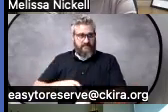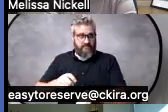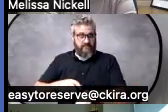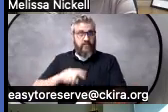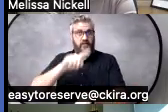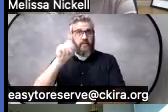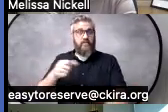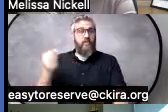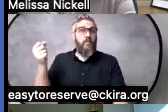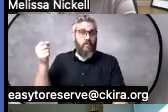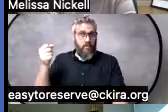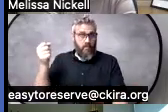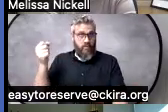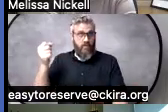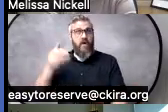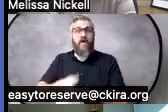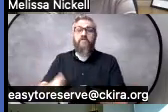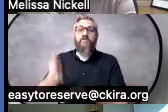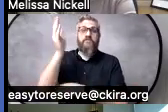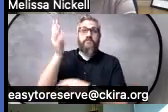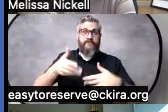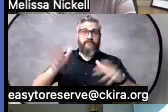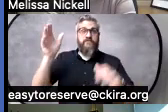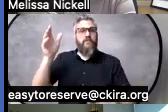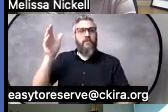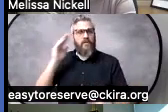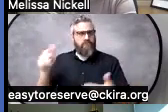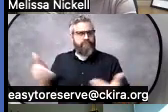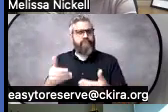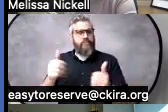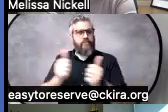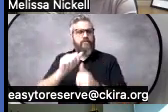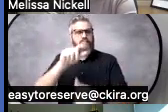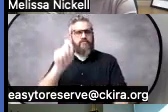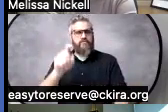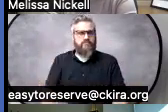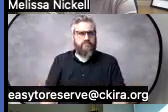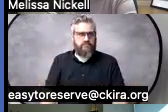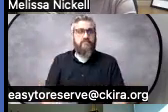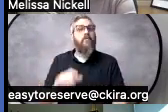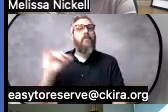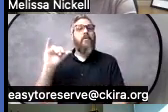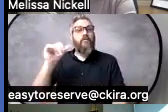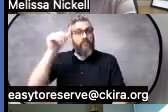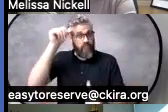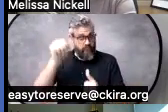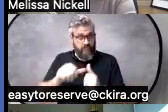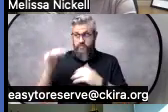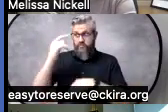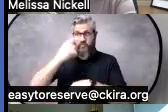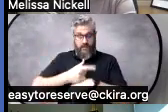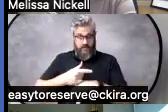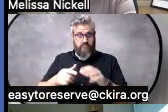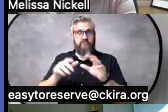and share them with our presenter after she concludes her formal presentation. You'll also notice that today's session is